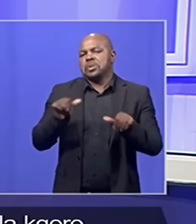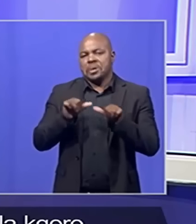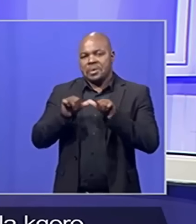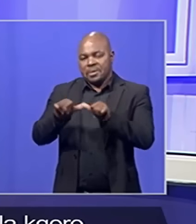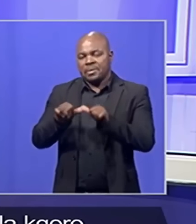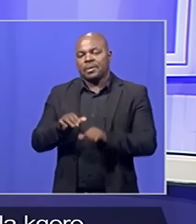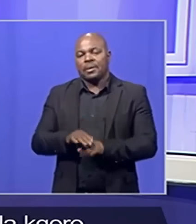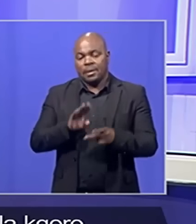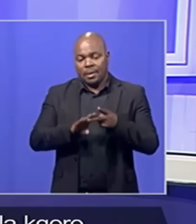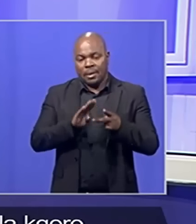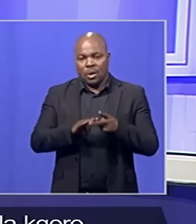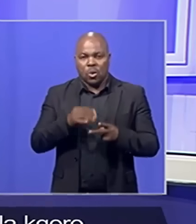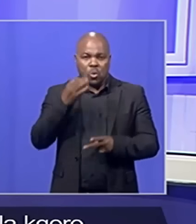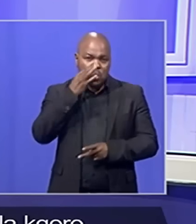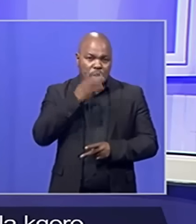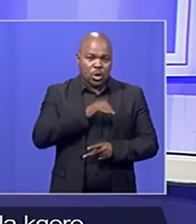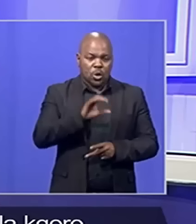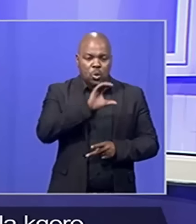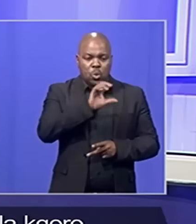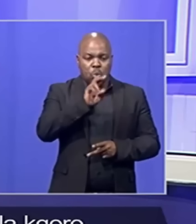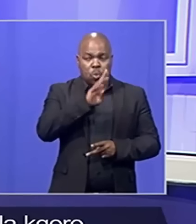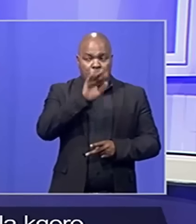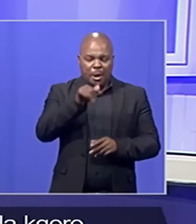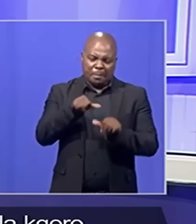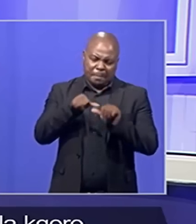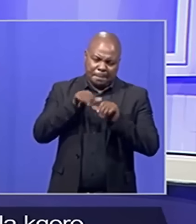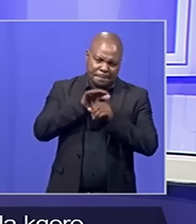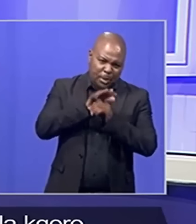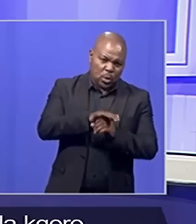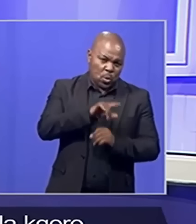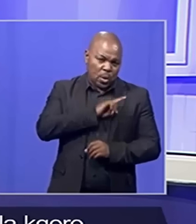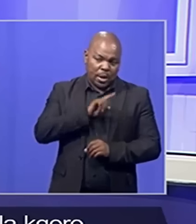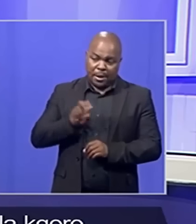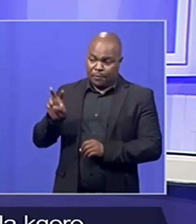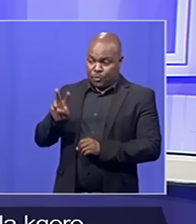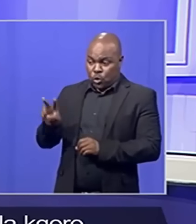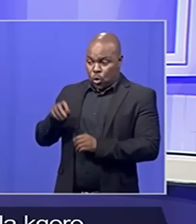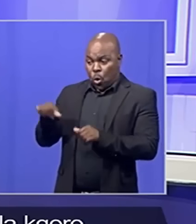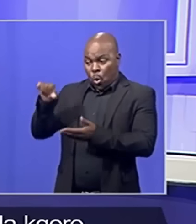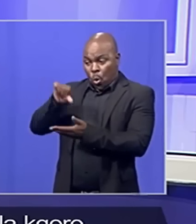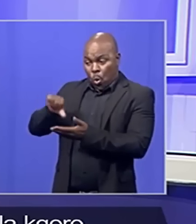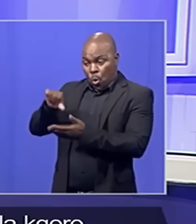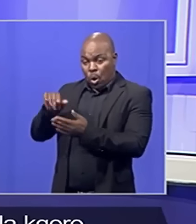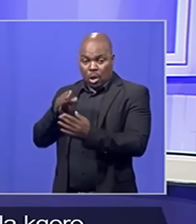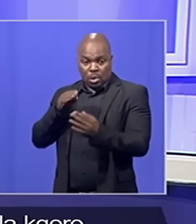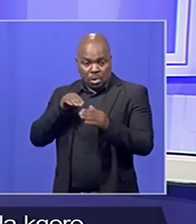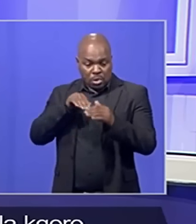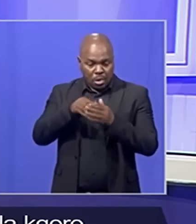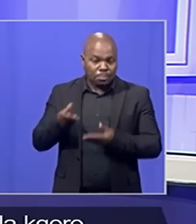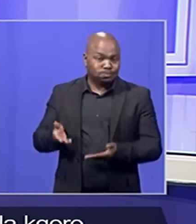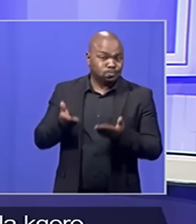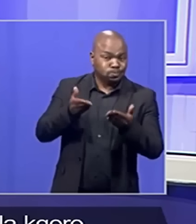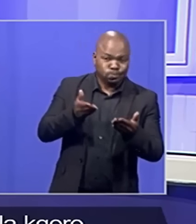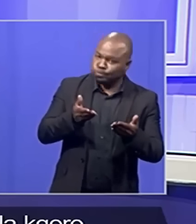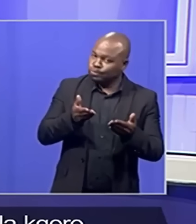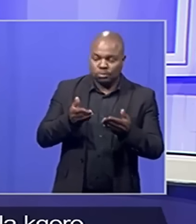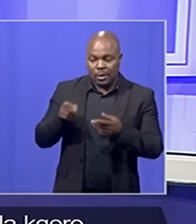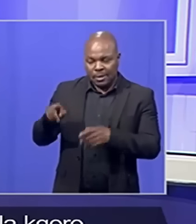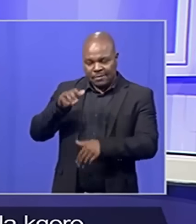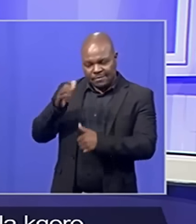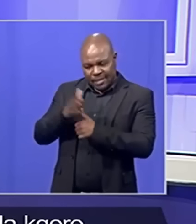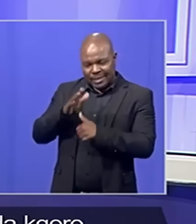o beile kgatelelo go Cuba a lemošago gore methopo ya oli ka Venezuela e tla šitišwa ntle le ge Venezuela e ka